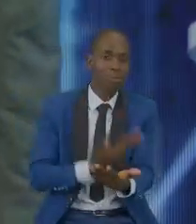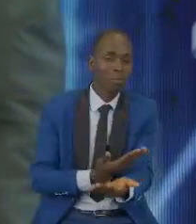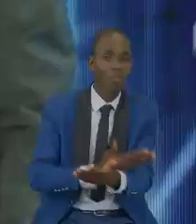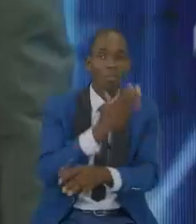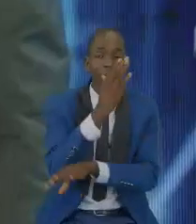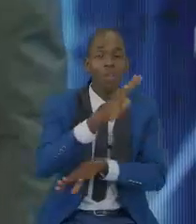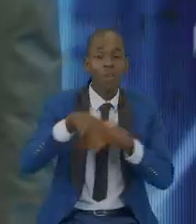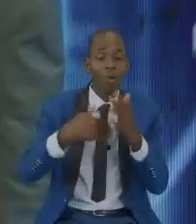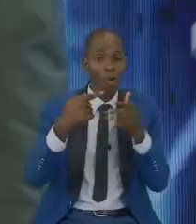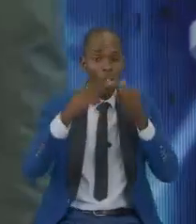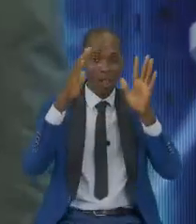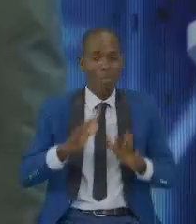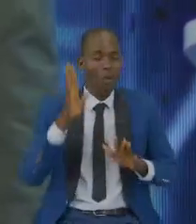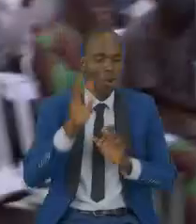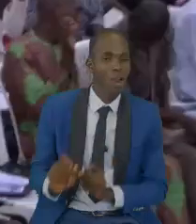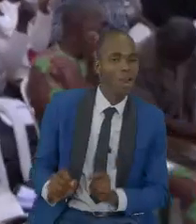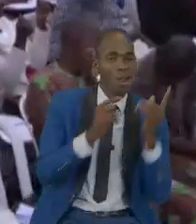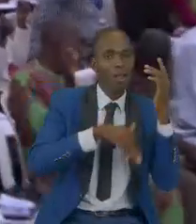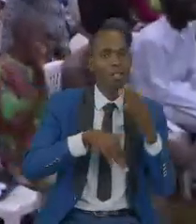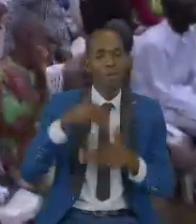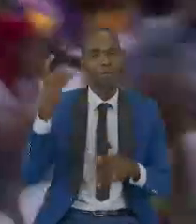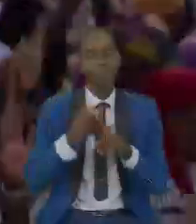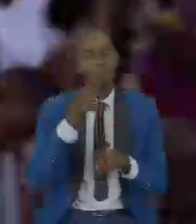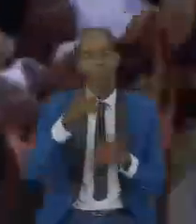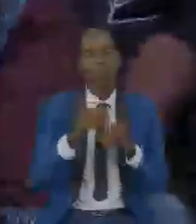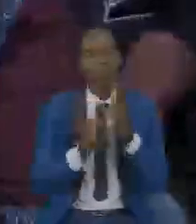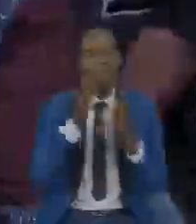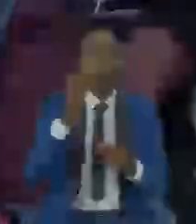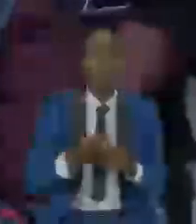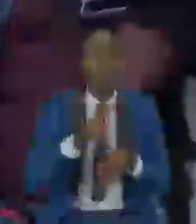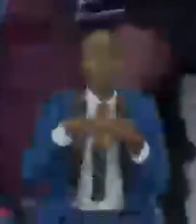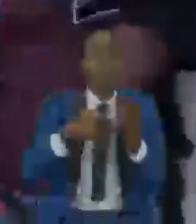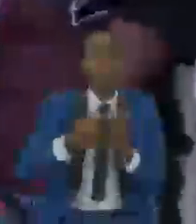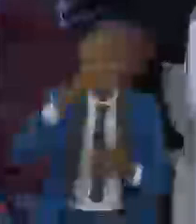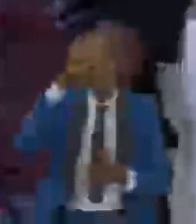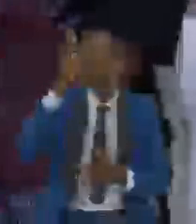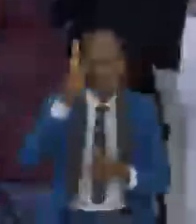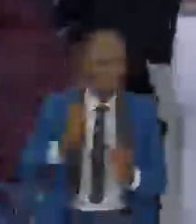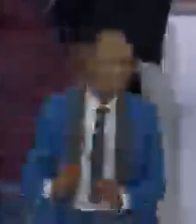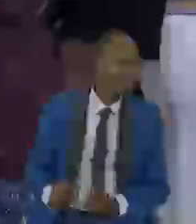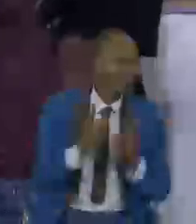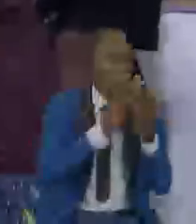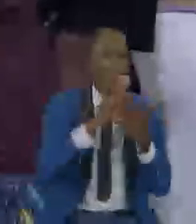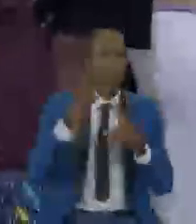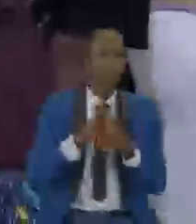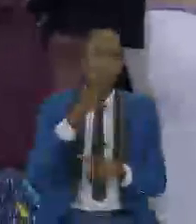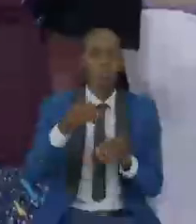will clear out of your way. All those demons were clear out of your